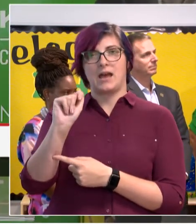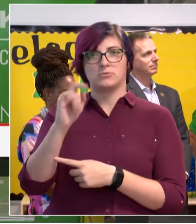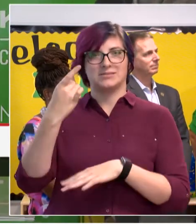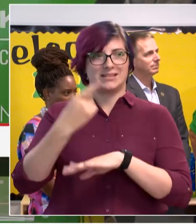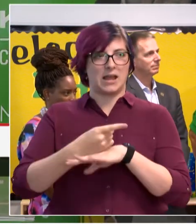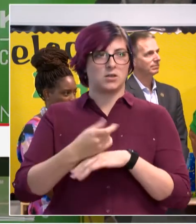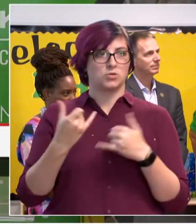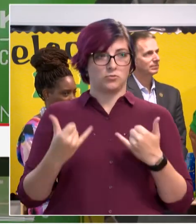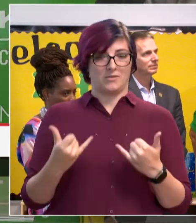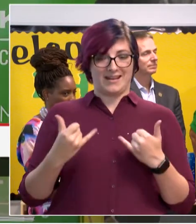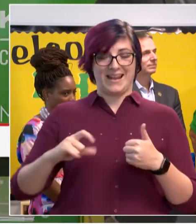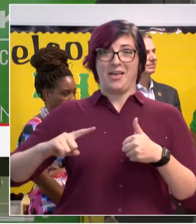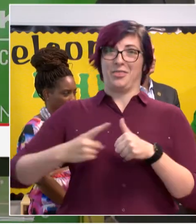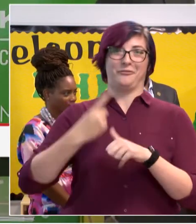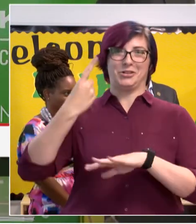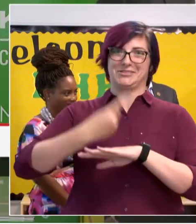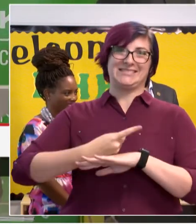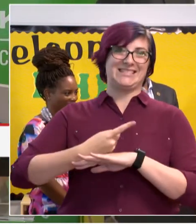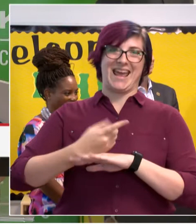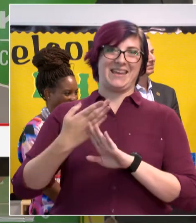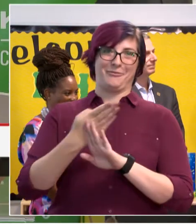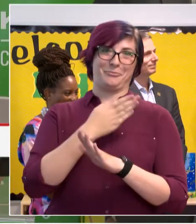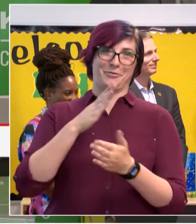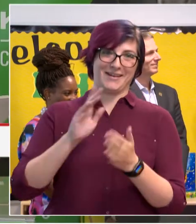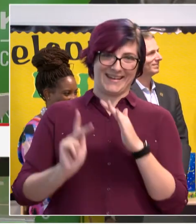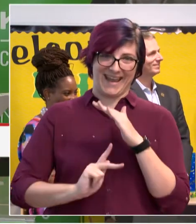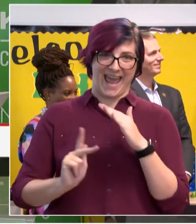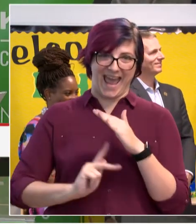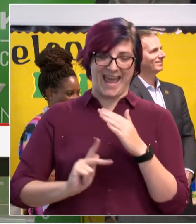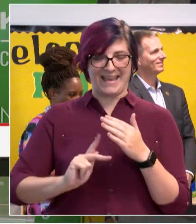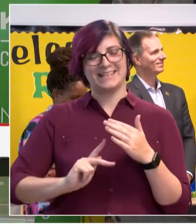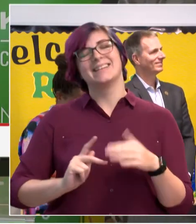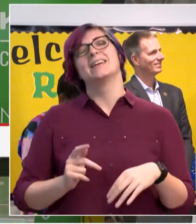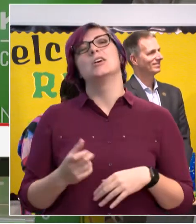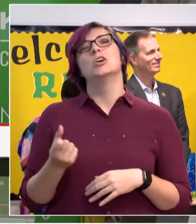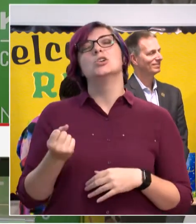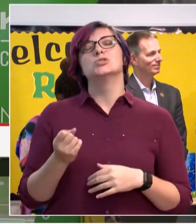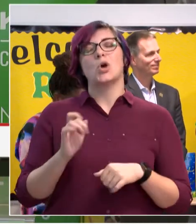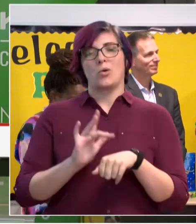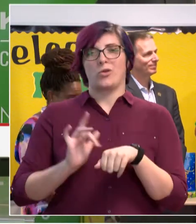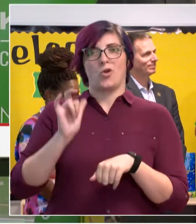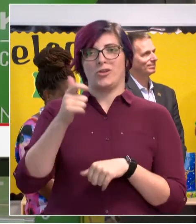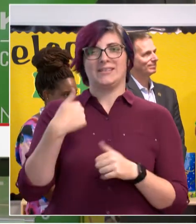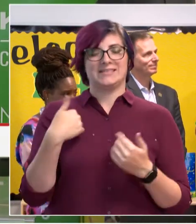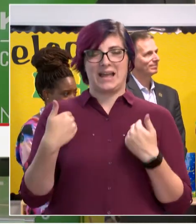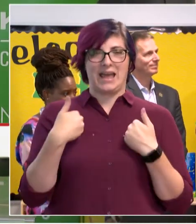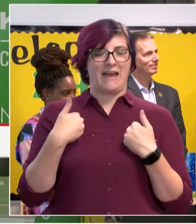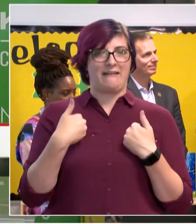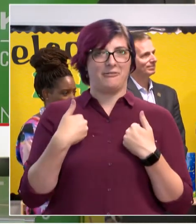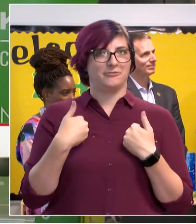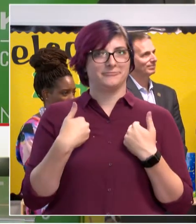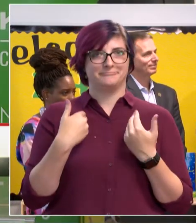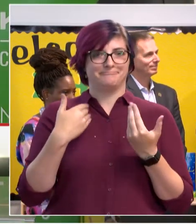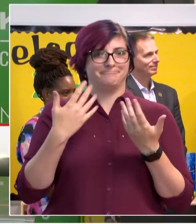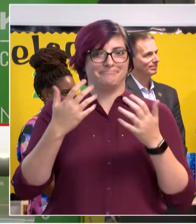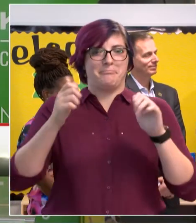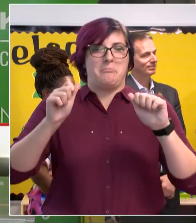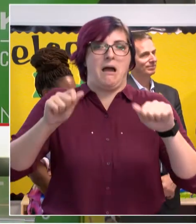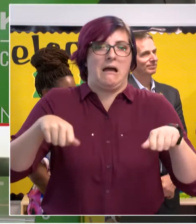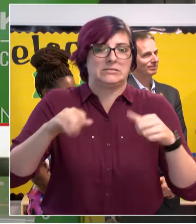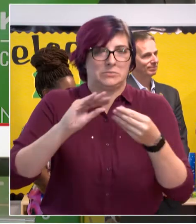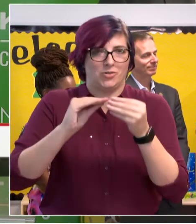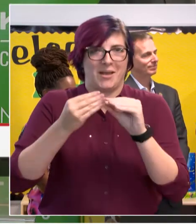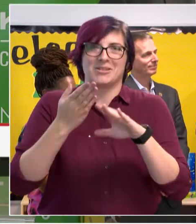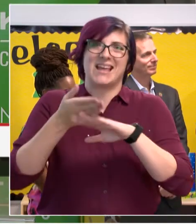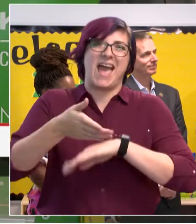Today is the first day of pre-K. Welcome all our little learners back. The earliest that I'd have insight on what our numbers are looking like would be